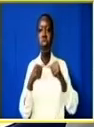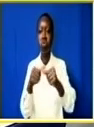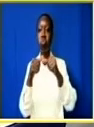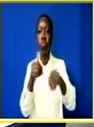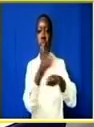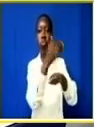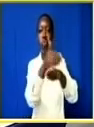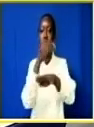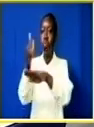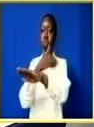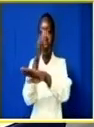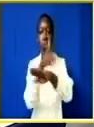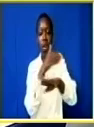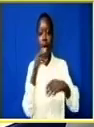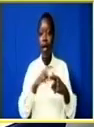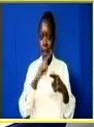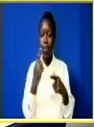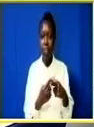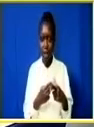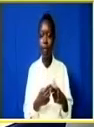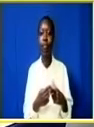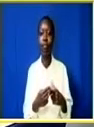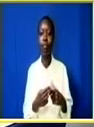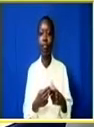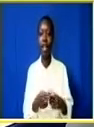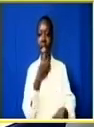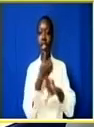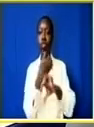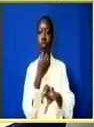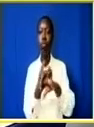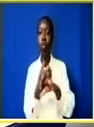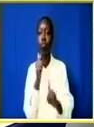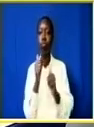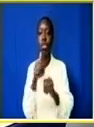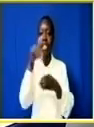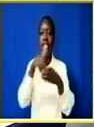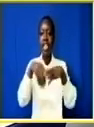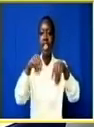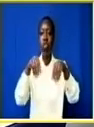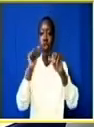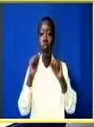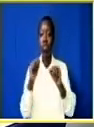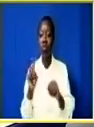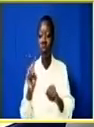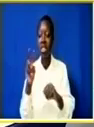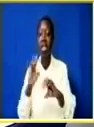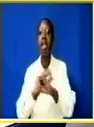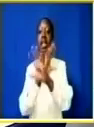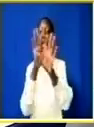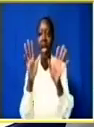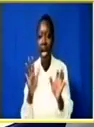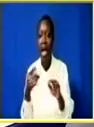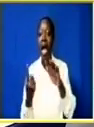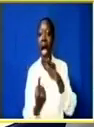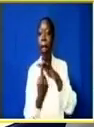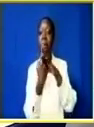damage. Yeah. The exposure of those rocks, the exposure of things buried down there, the exposure of the